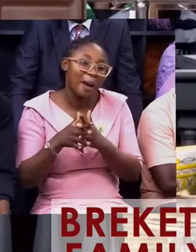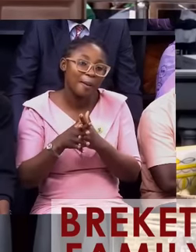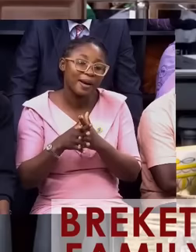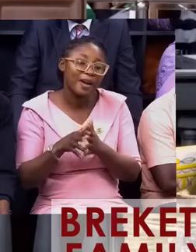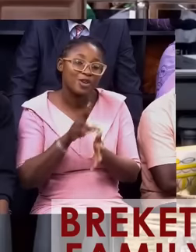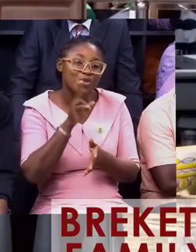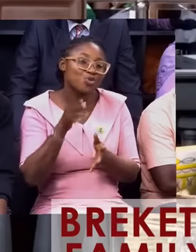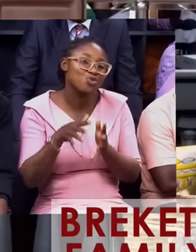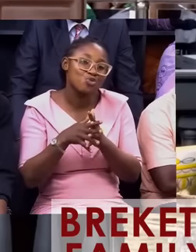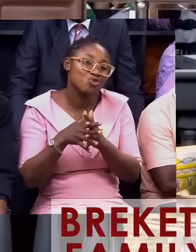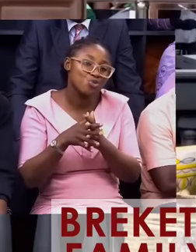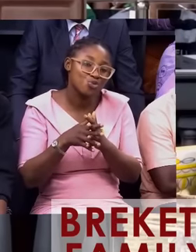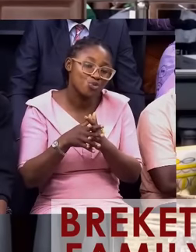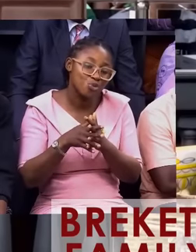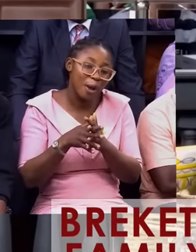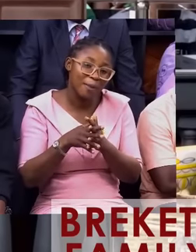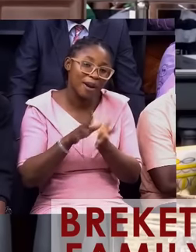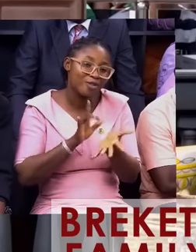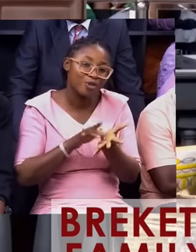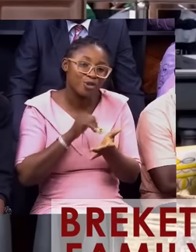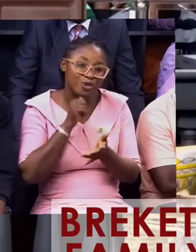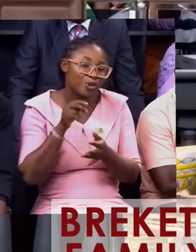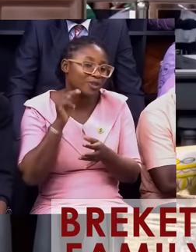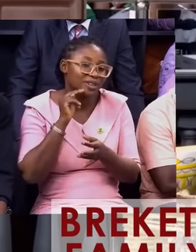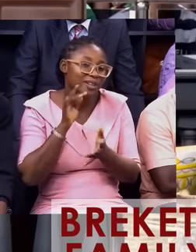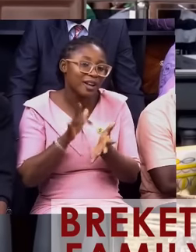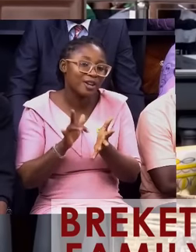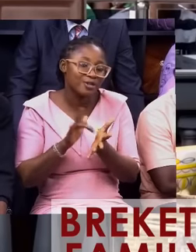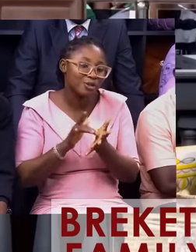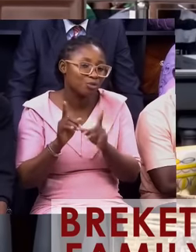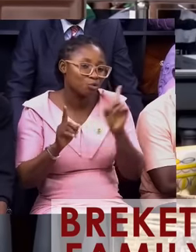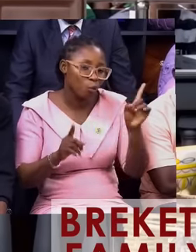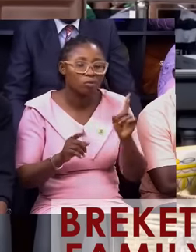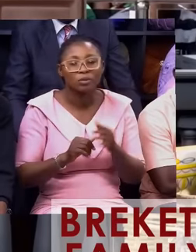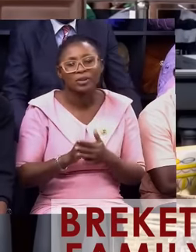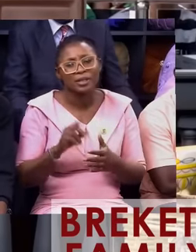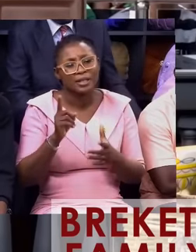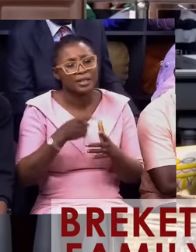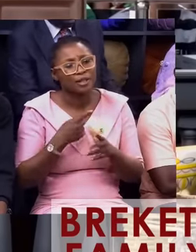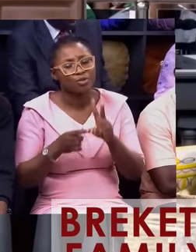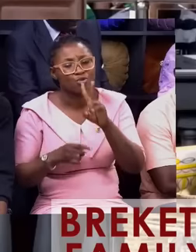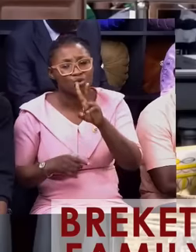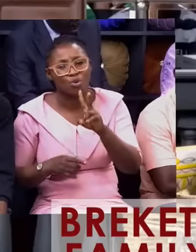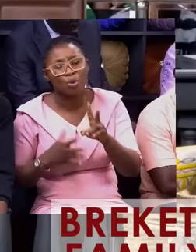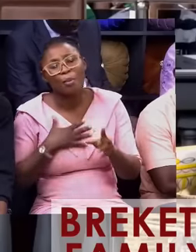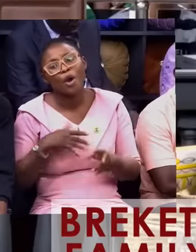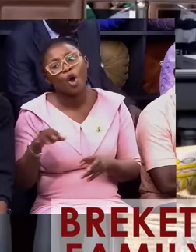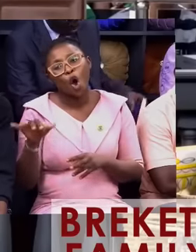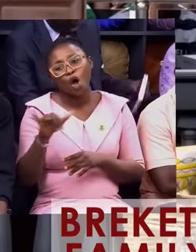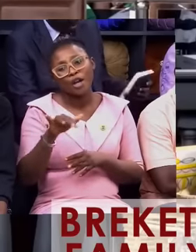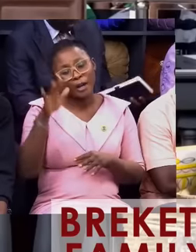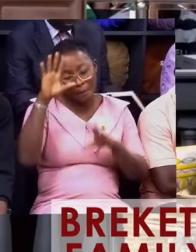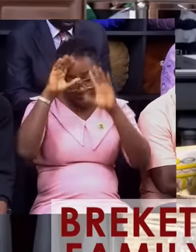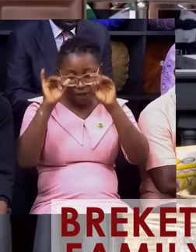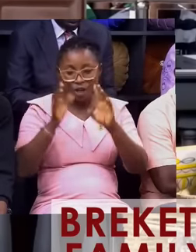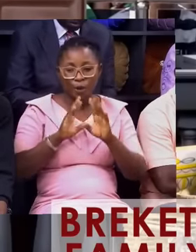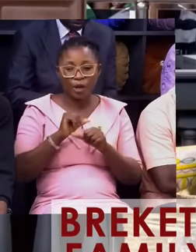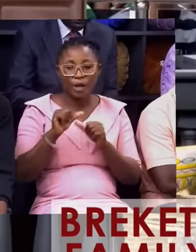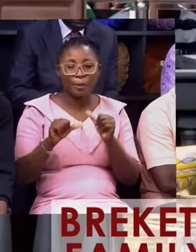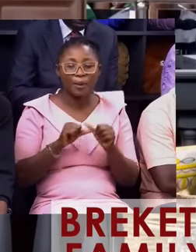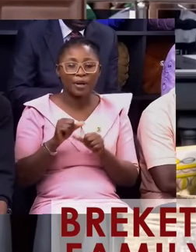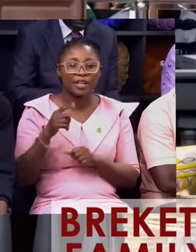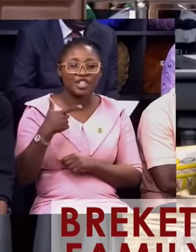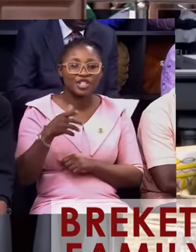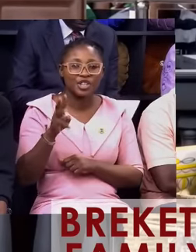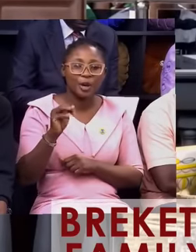Nigeria or carry drugs in Nigeria to use in America that is one sir then number two is that my talk about uh